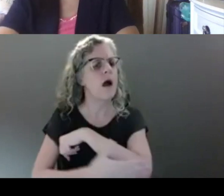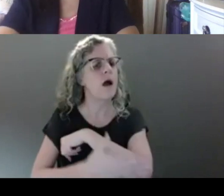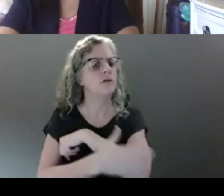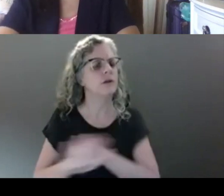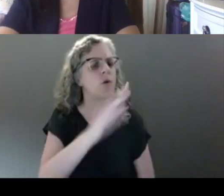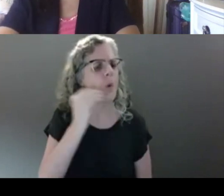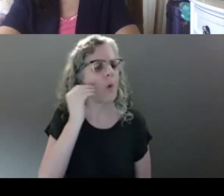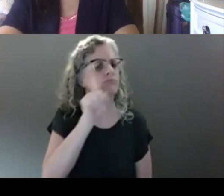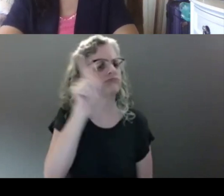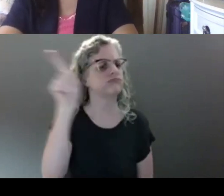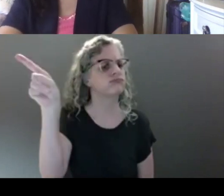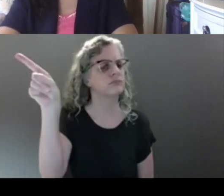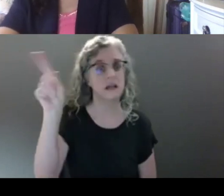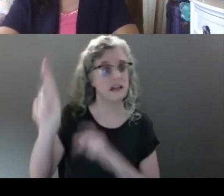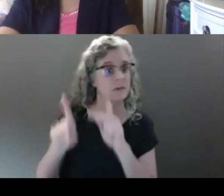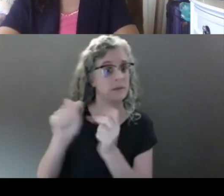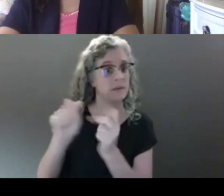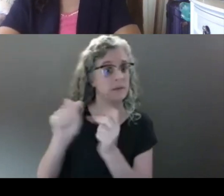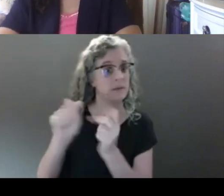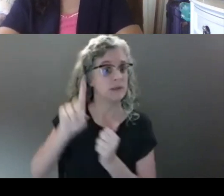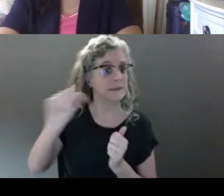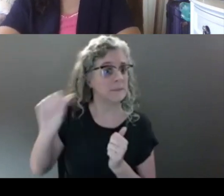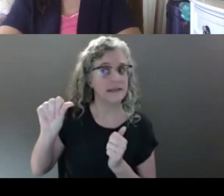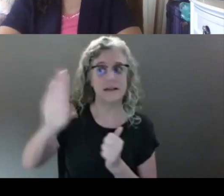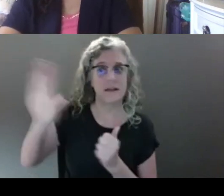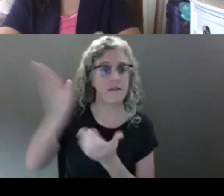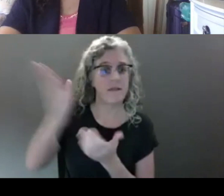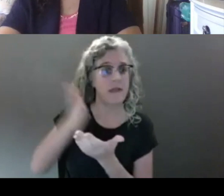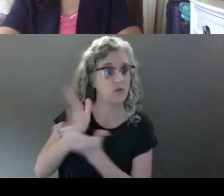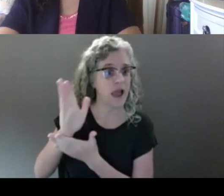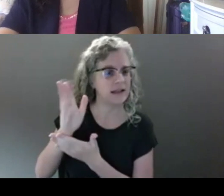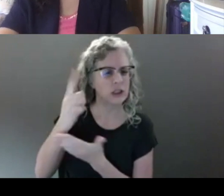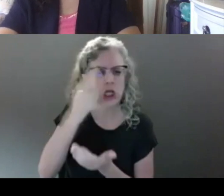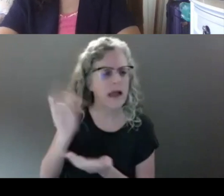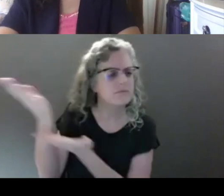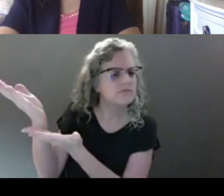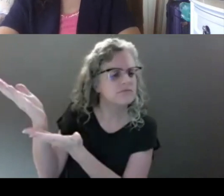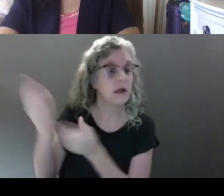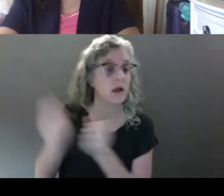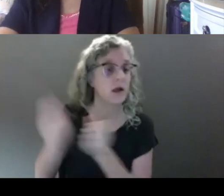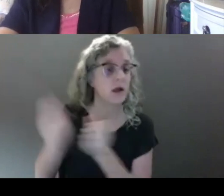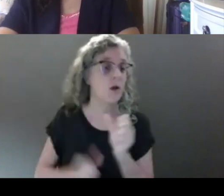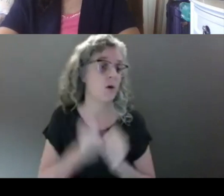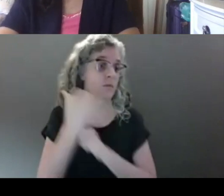with disabilities are protected. So in most countries, disability rights